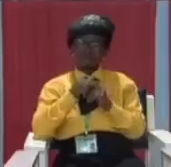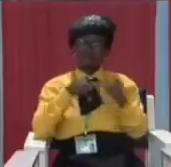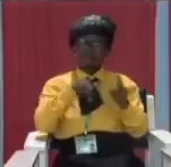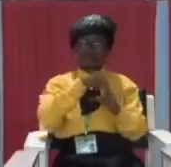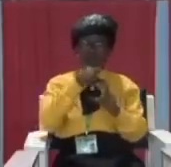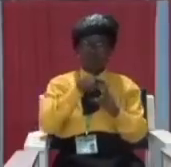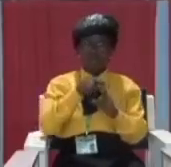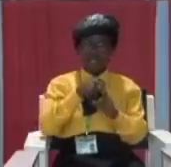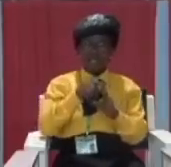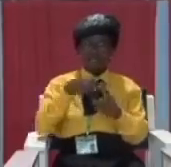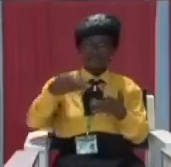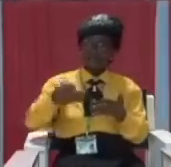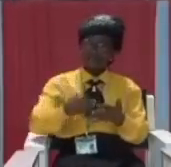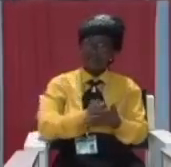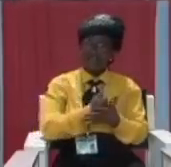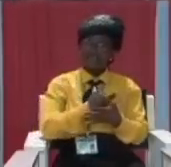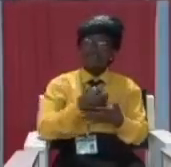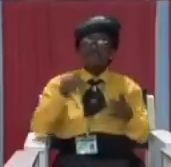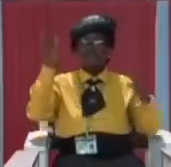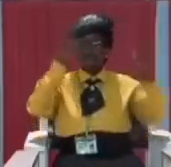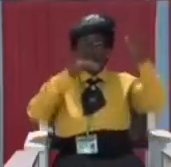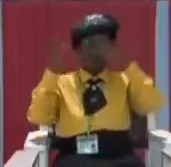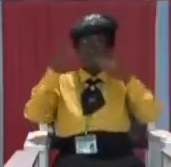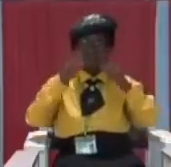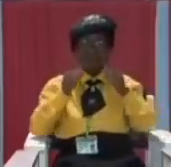When fresh wind blows,